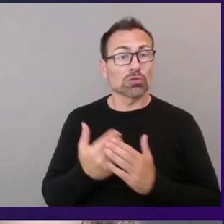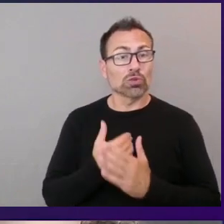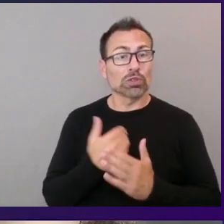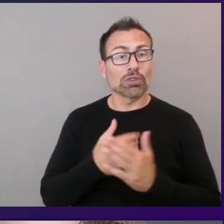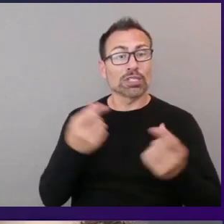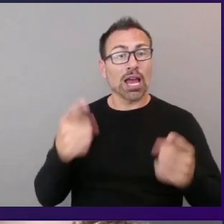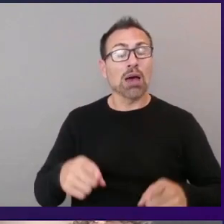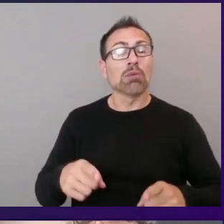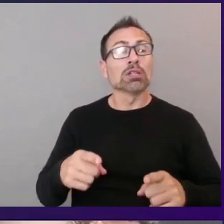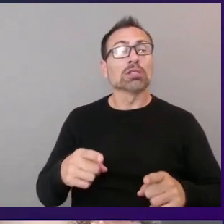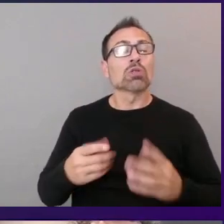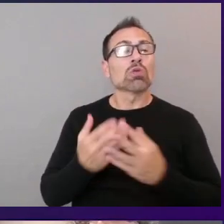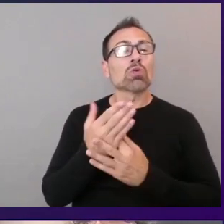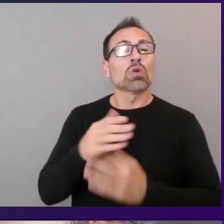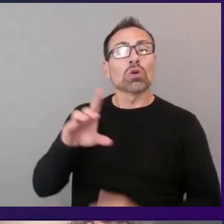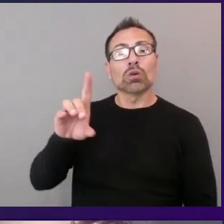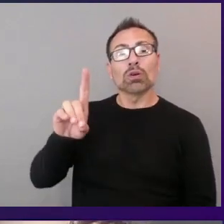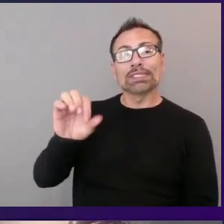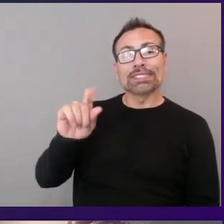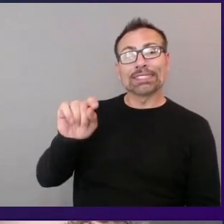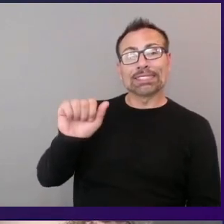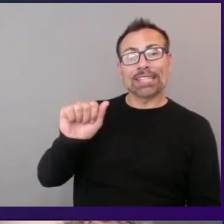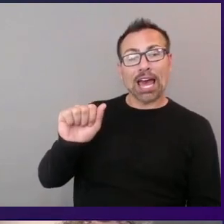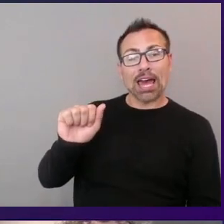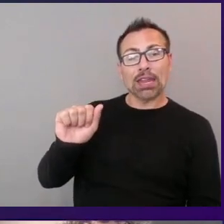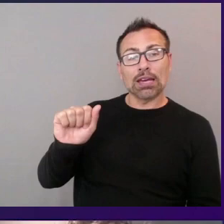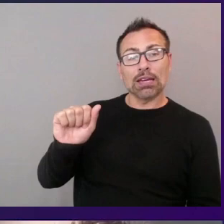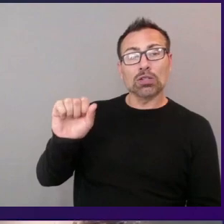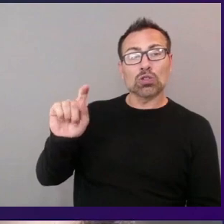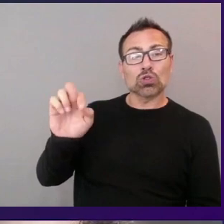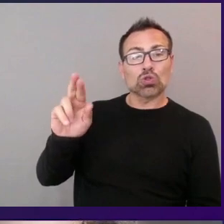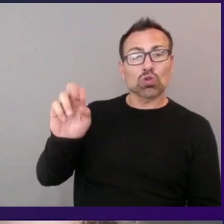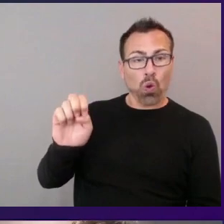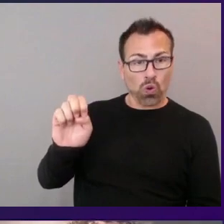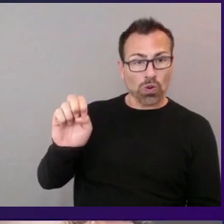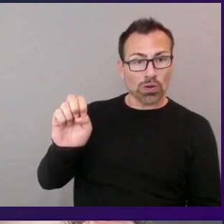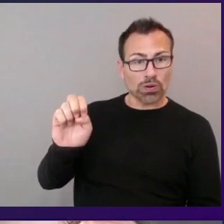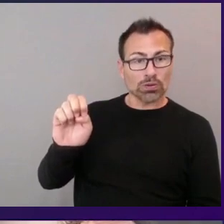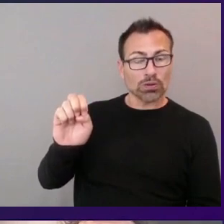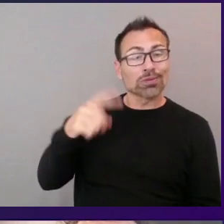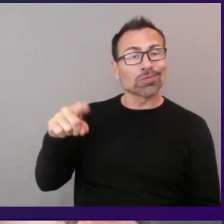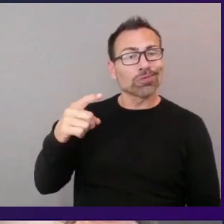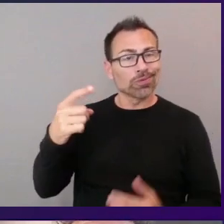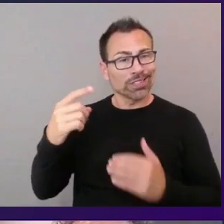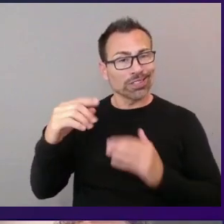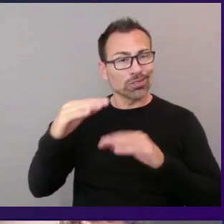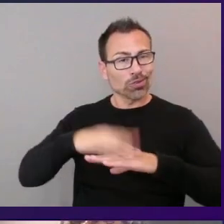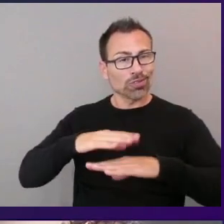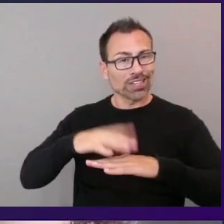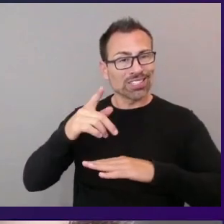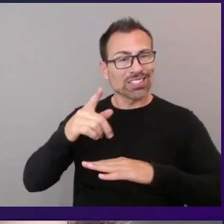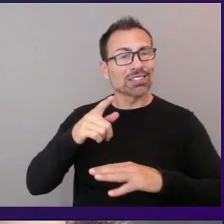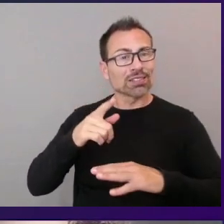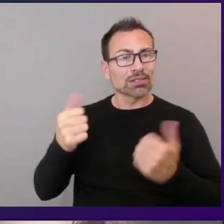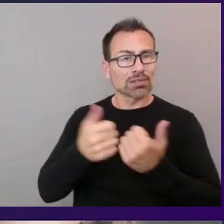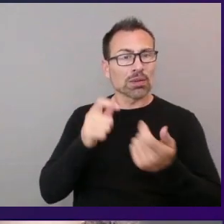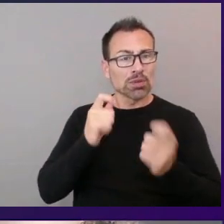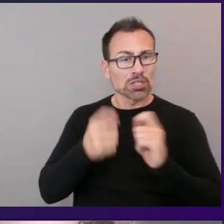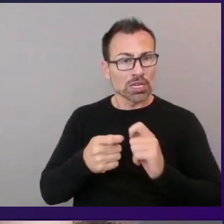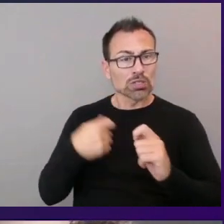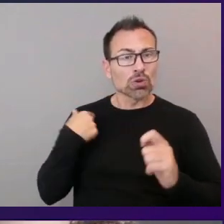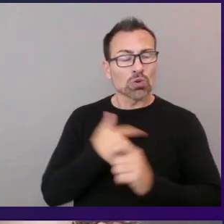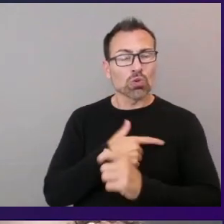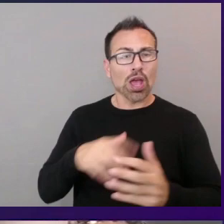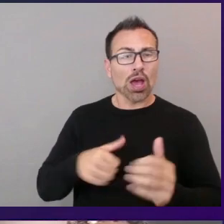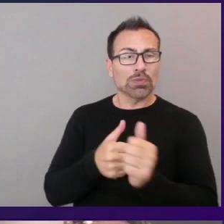We receive the notification that the game is changed, and we just update the UI accordingly. Again,